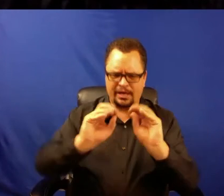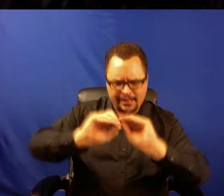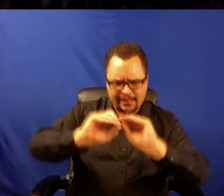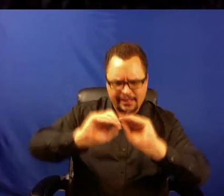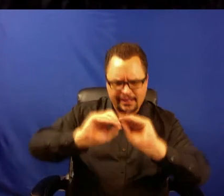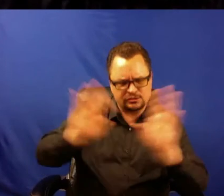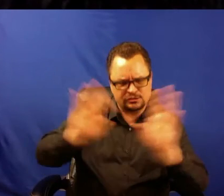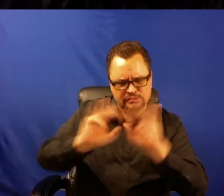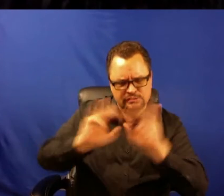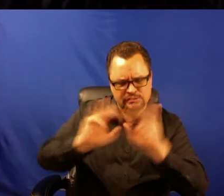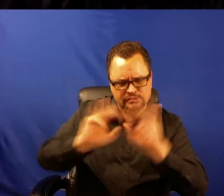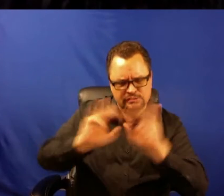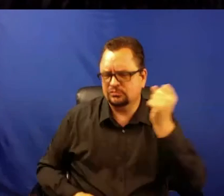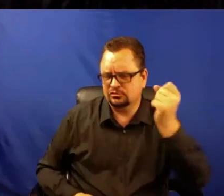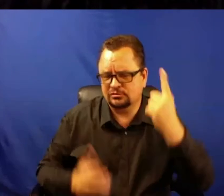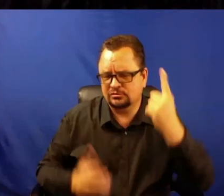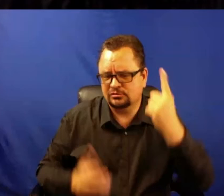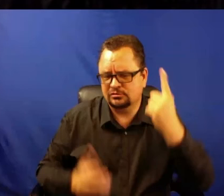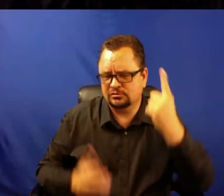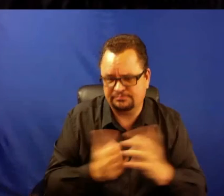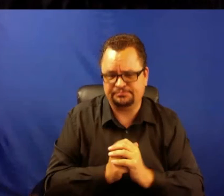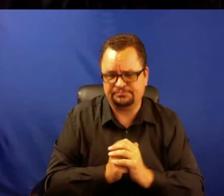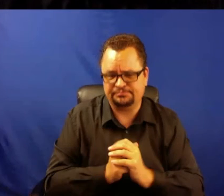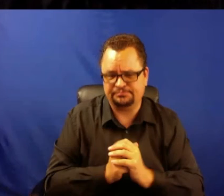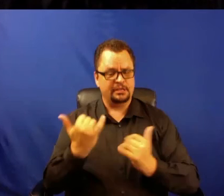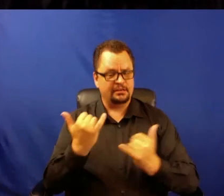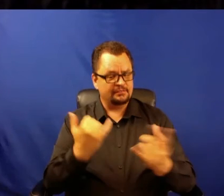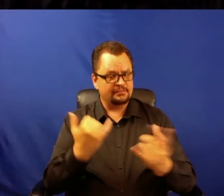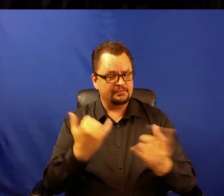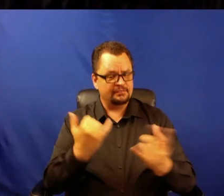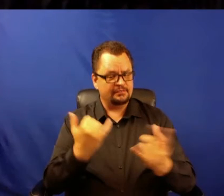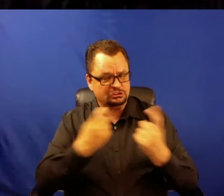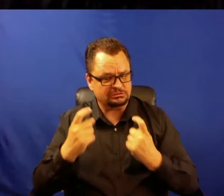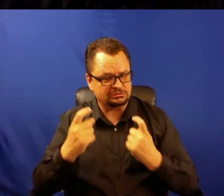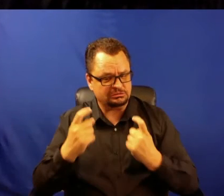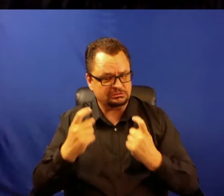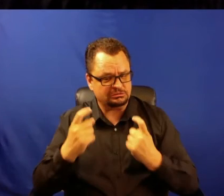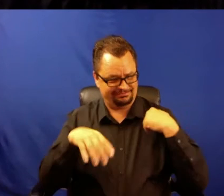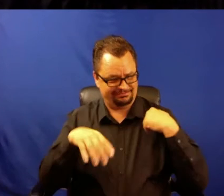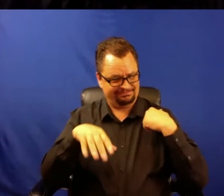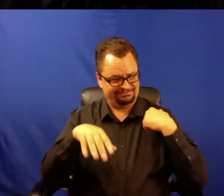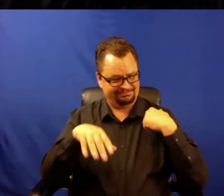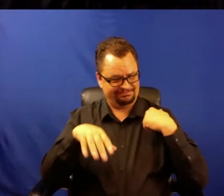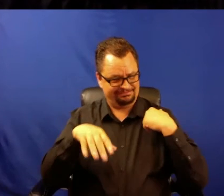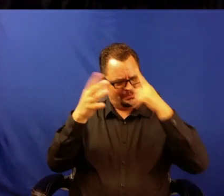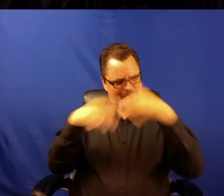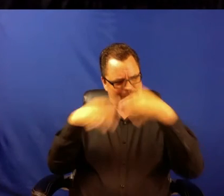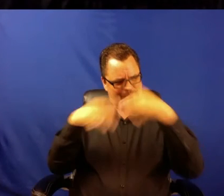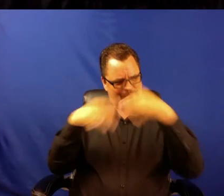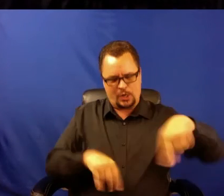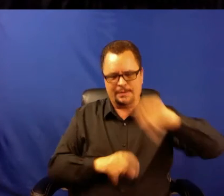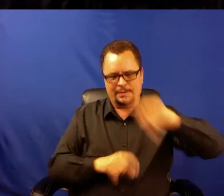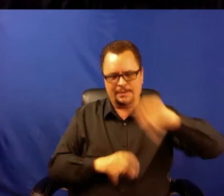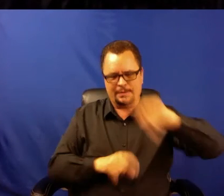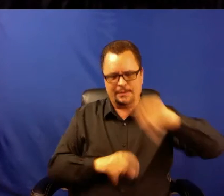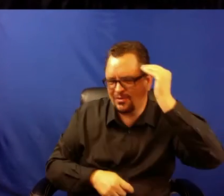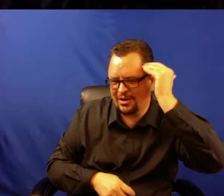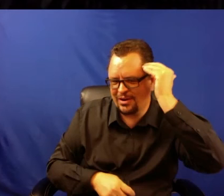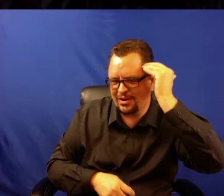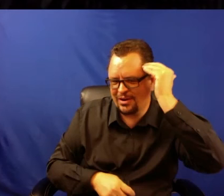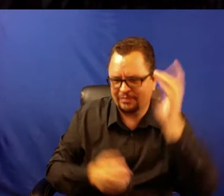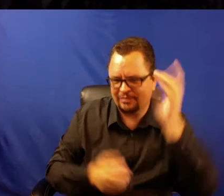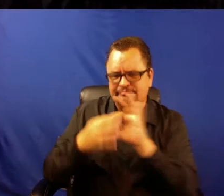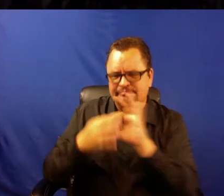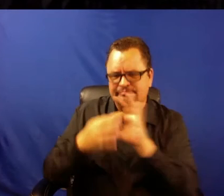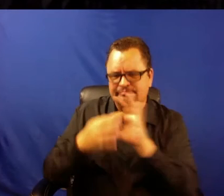we have awareness and it's staffing and the bed capacity that are being strained. And they're making plans, and they have